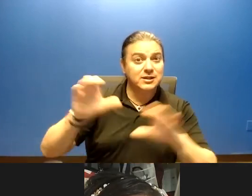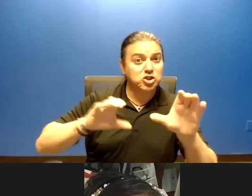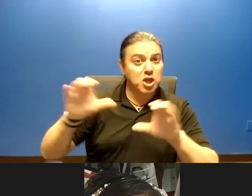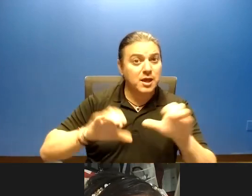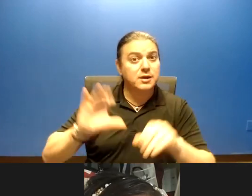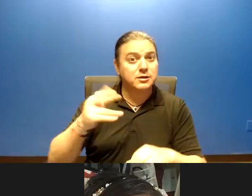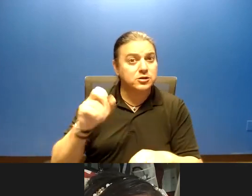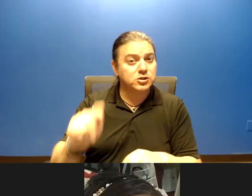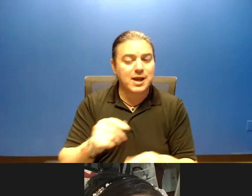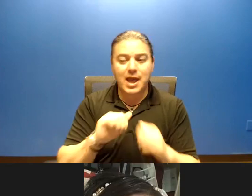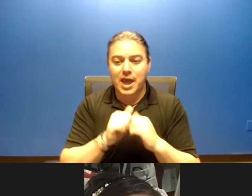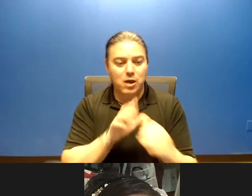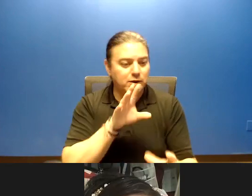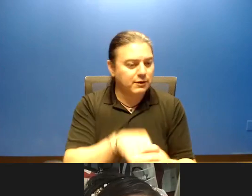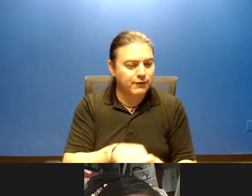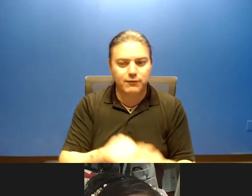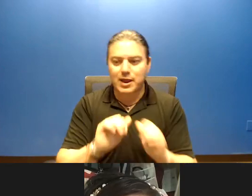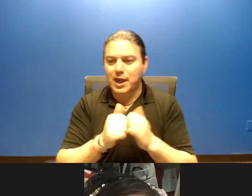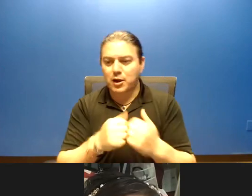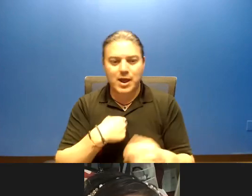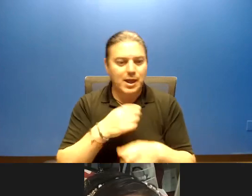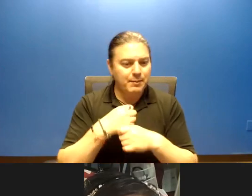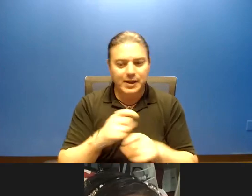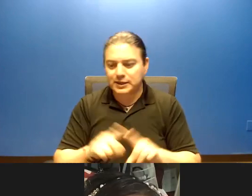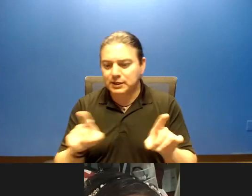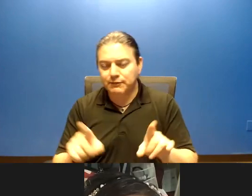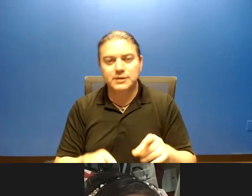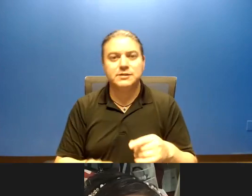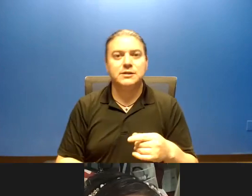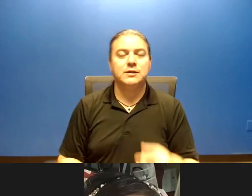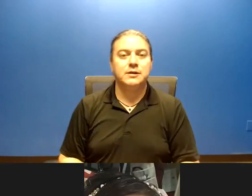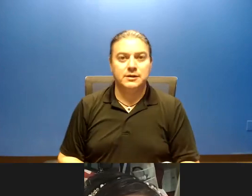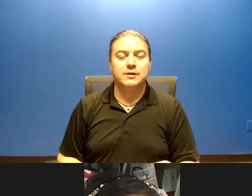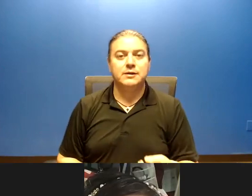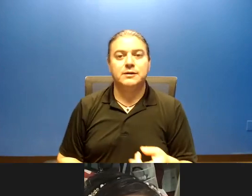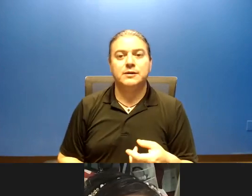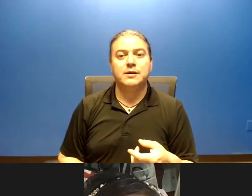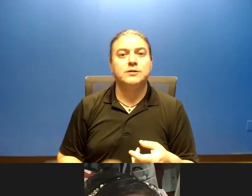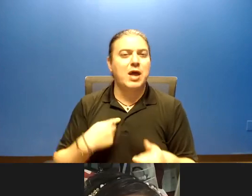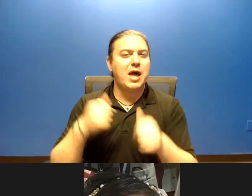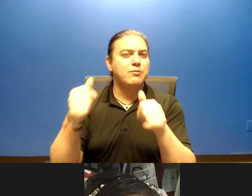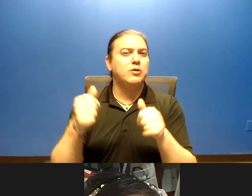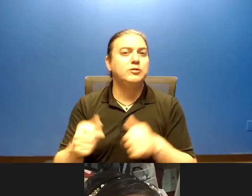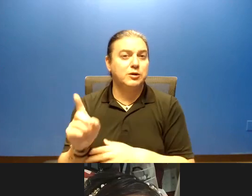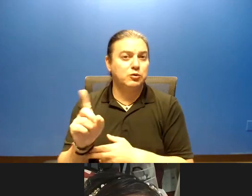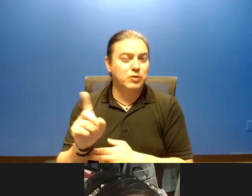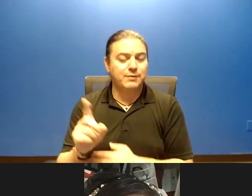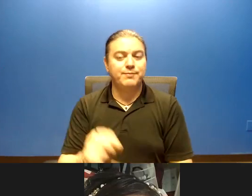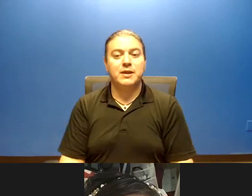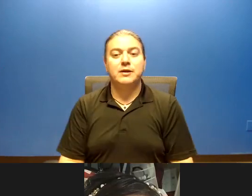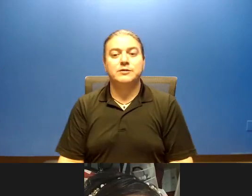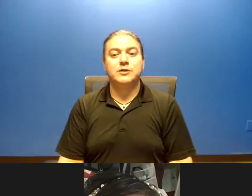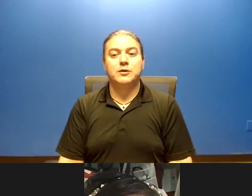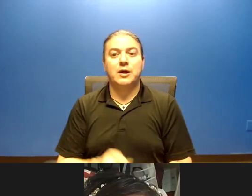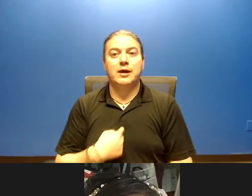we make a difference, and where are these conversations taking place? Again, forgiveness for the delay